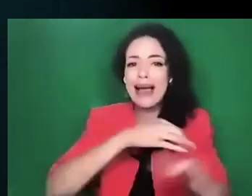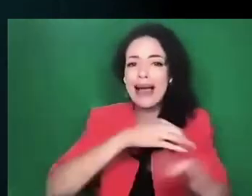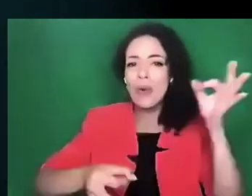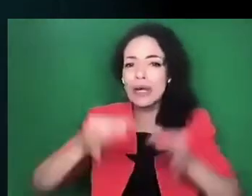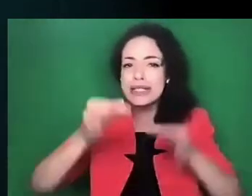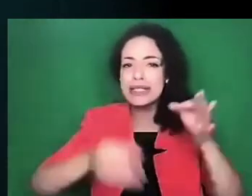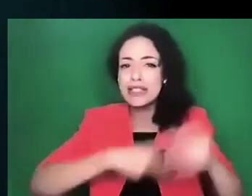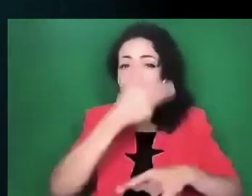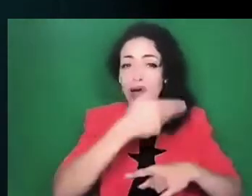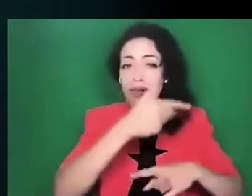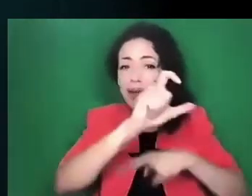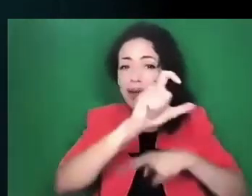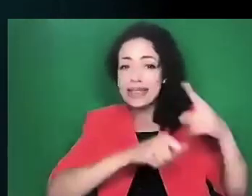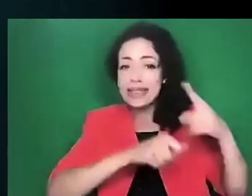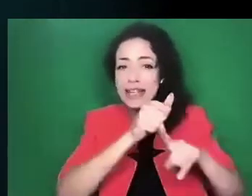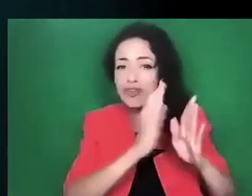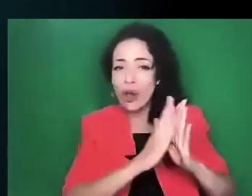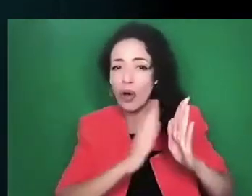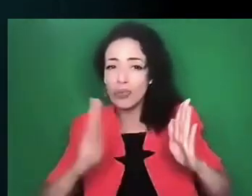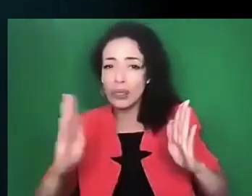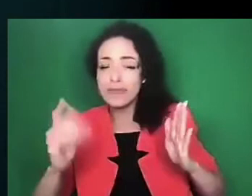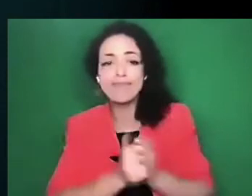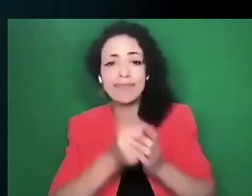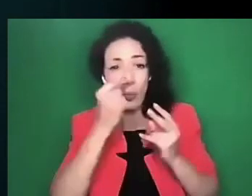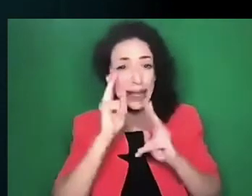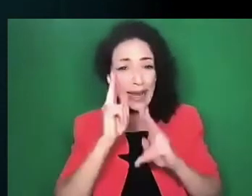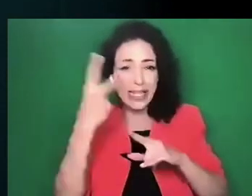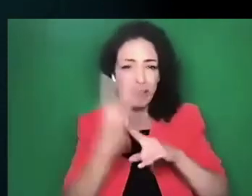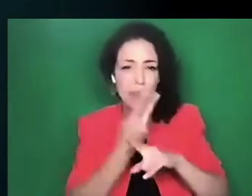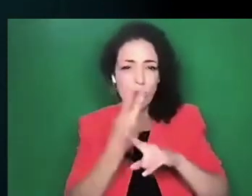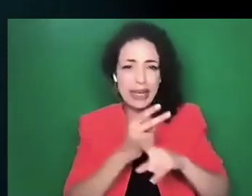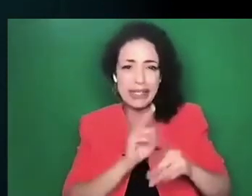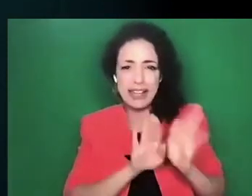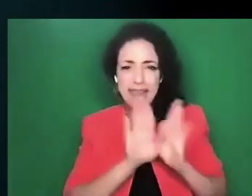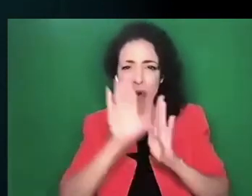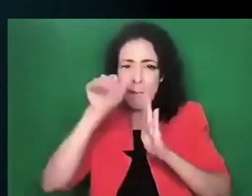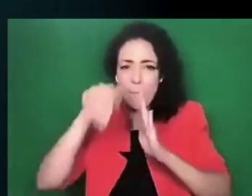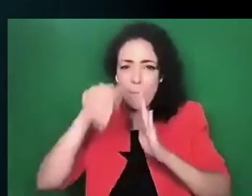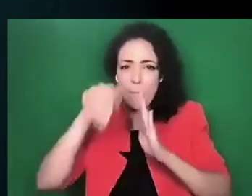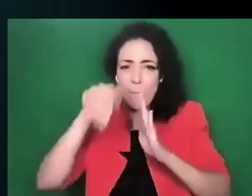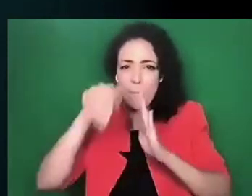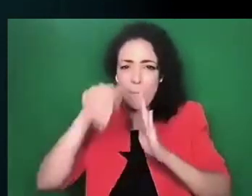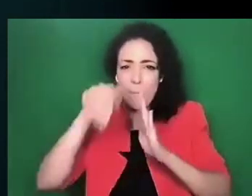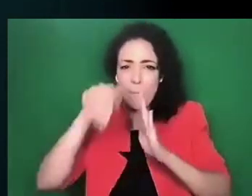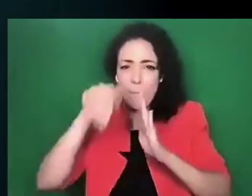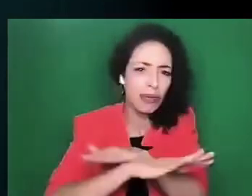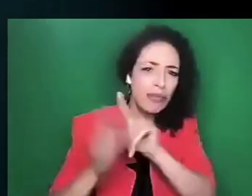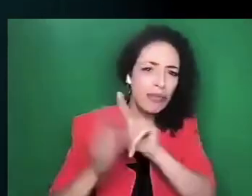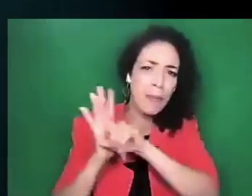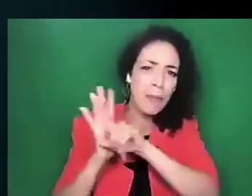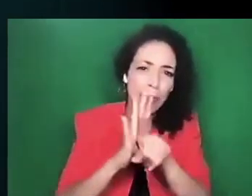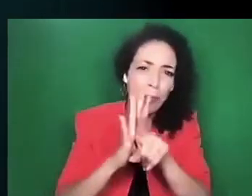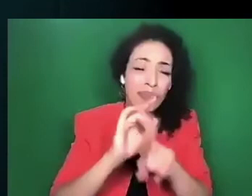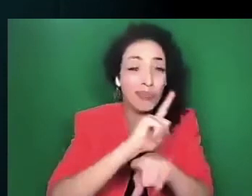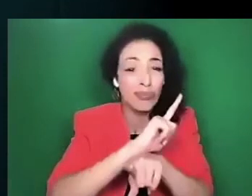can see the repetitive pattern of displacement that follows with a deep sense of absence that is left in